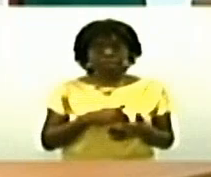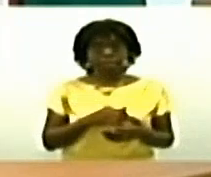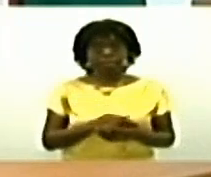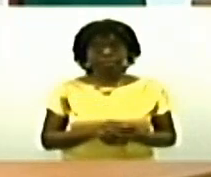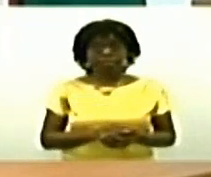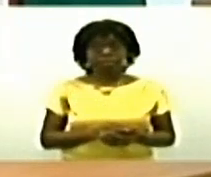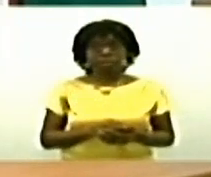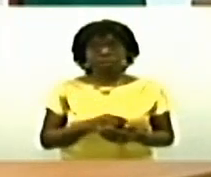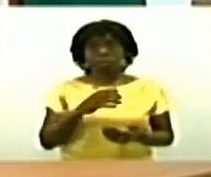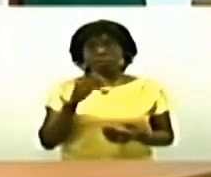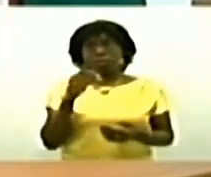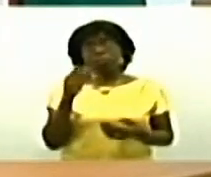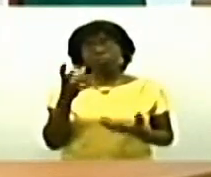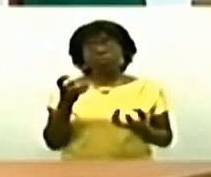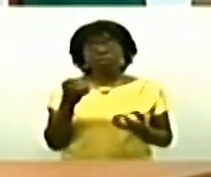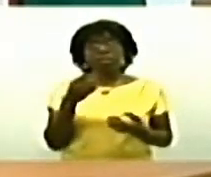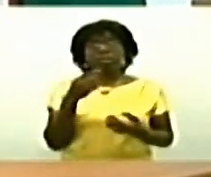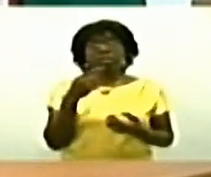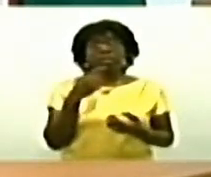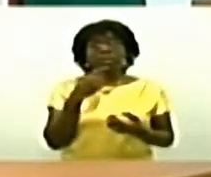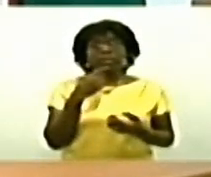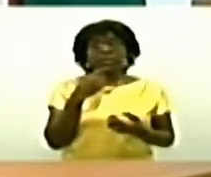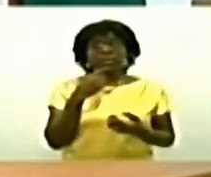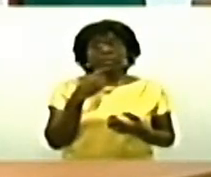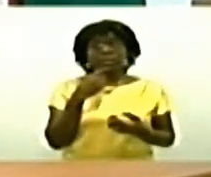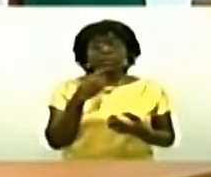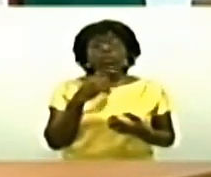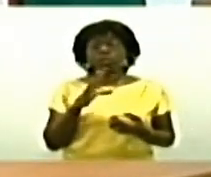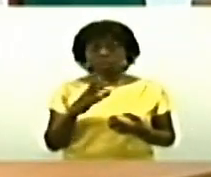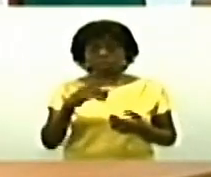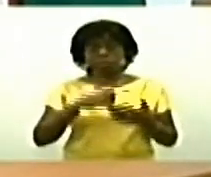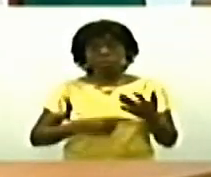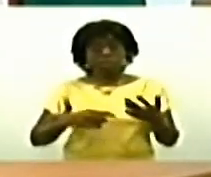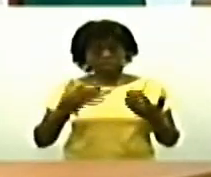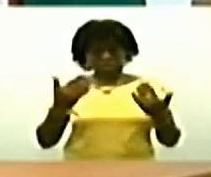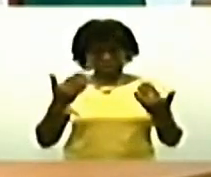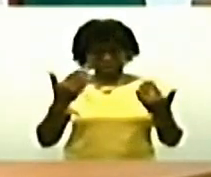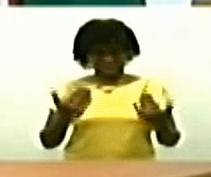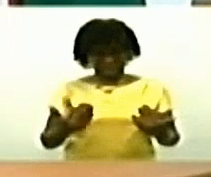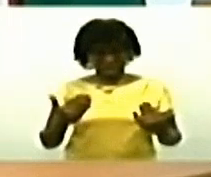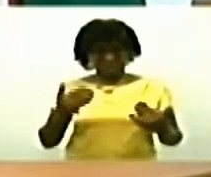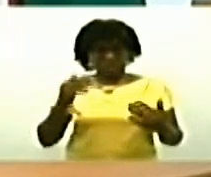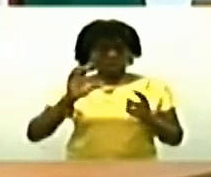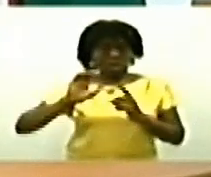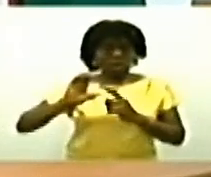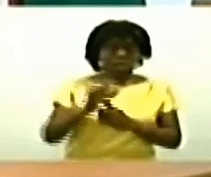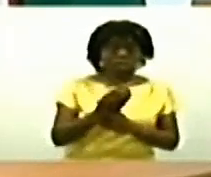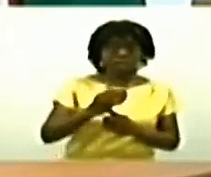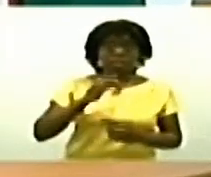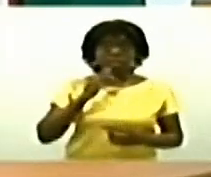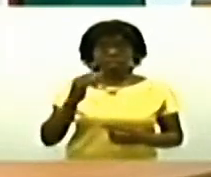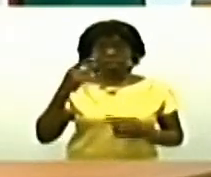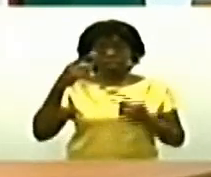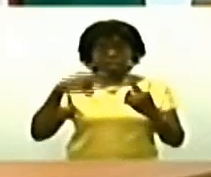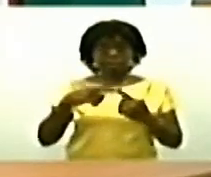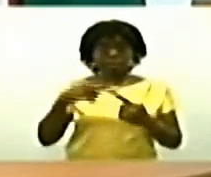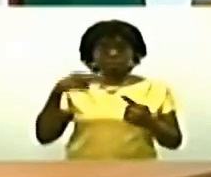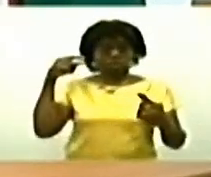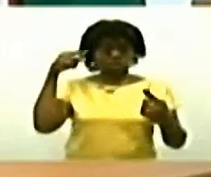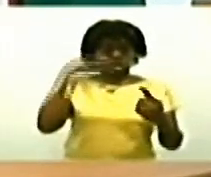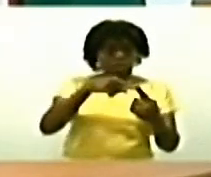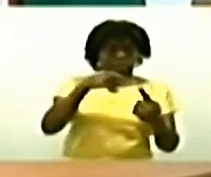I want to take issue to the current cultural conditioning of the objectivization of women.